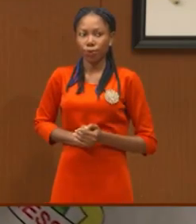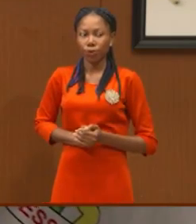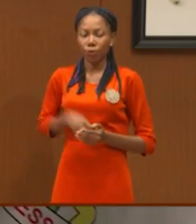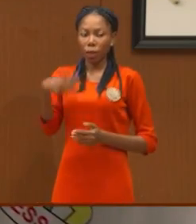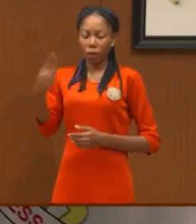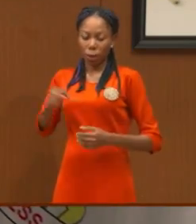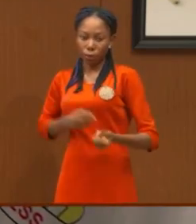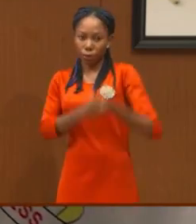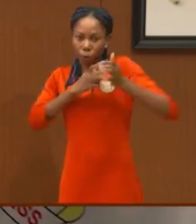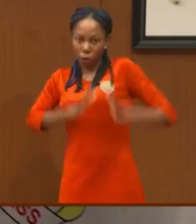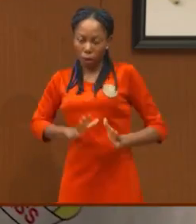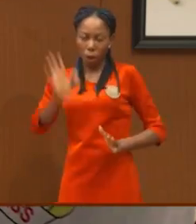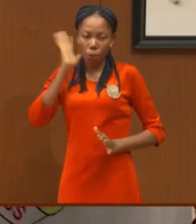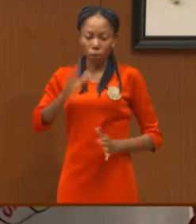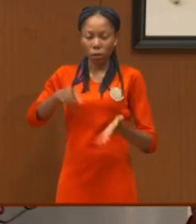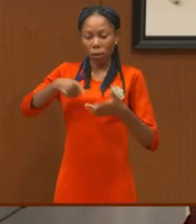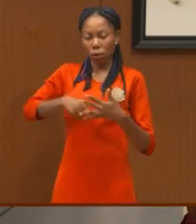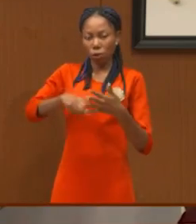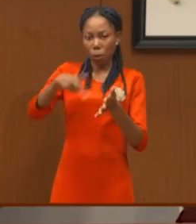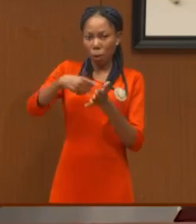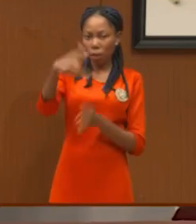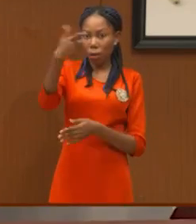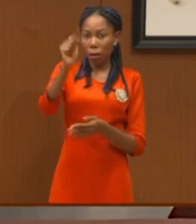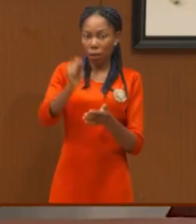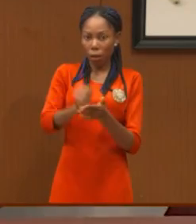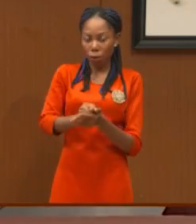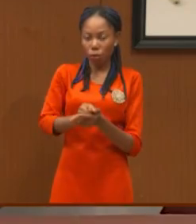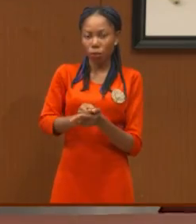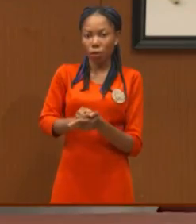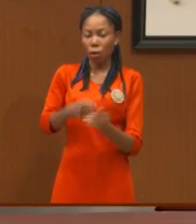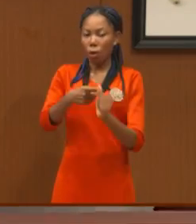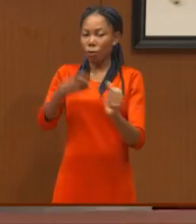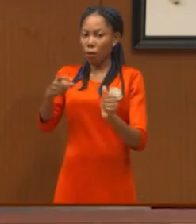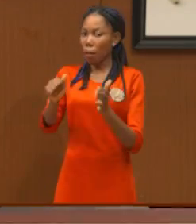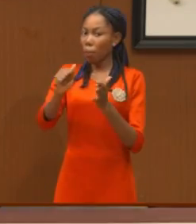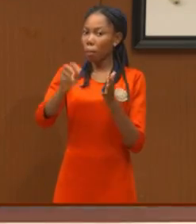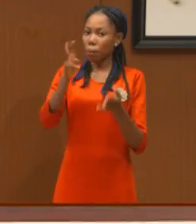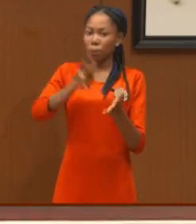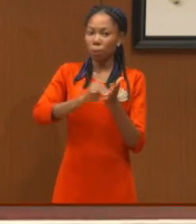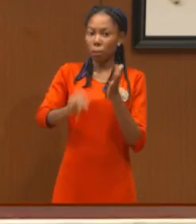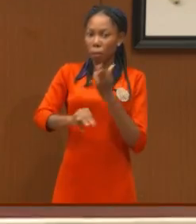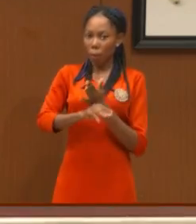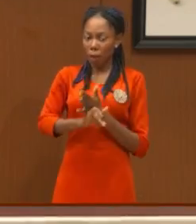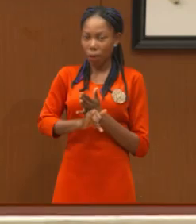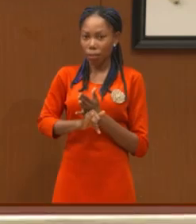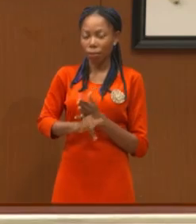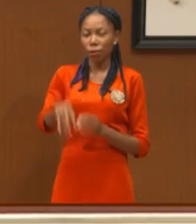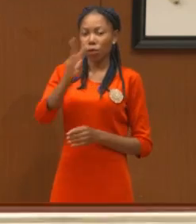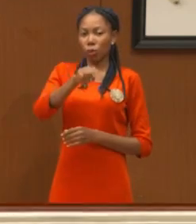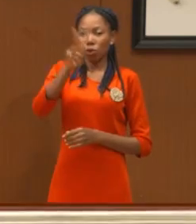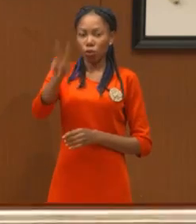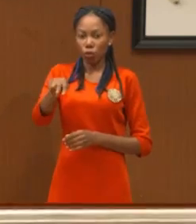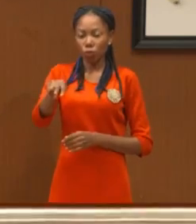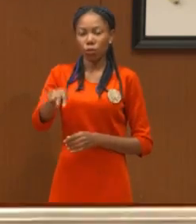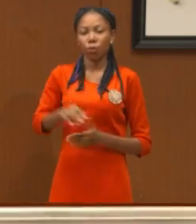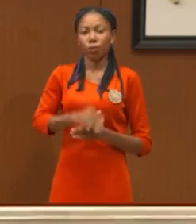The defendant is to start paying the plaintiff the sum of 10,000 naira from May 2022, by last day